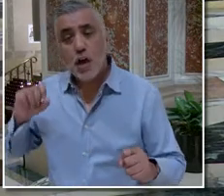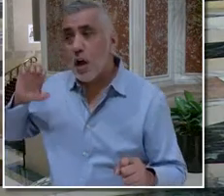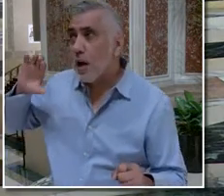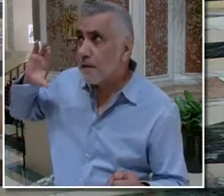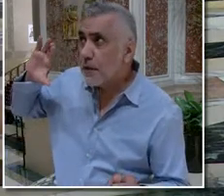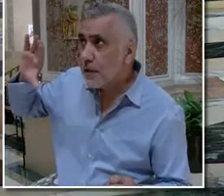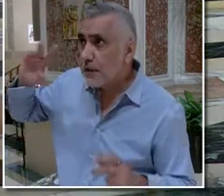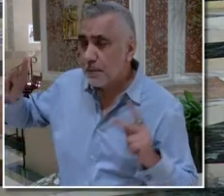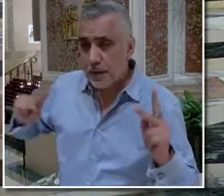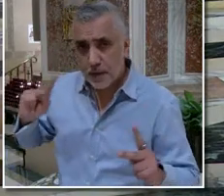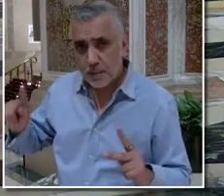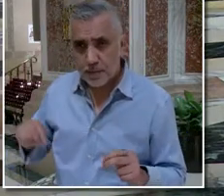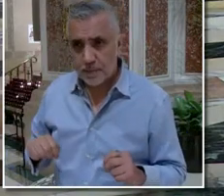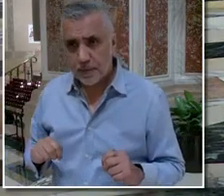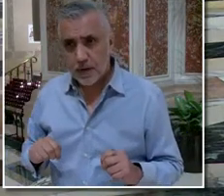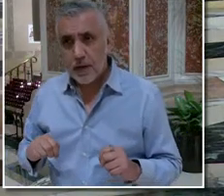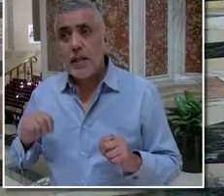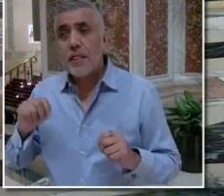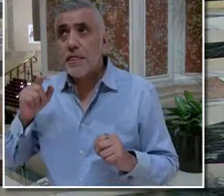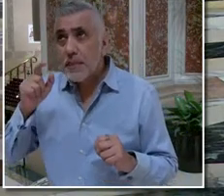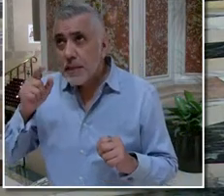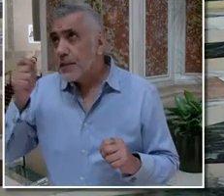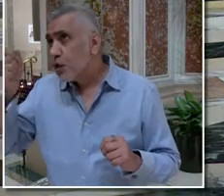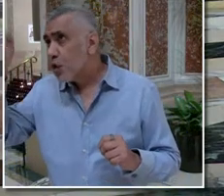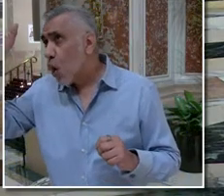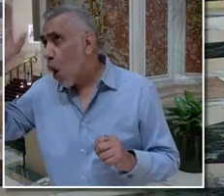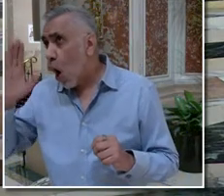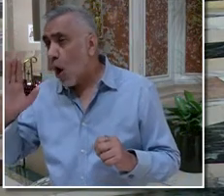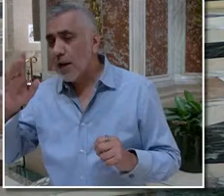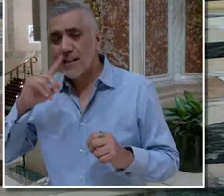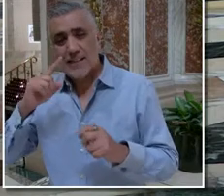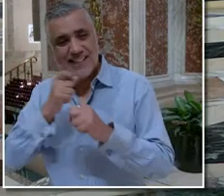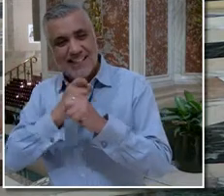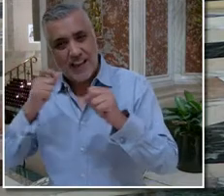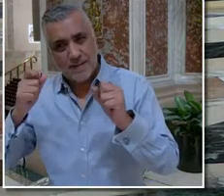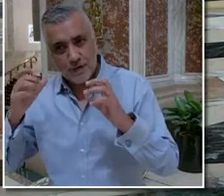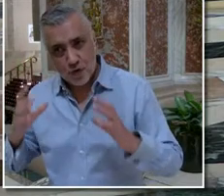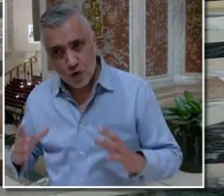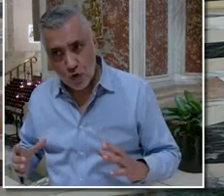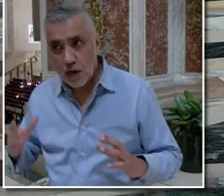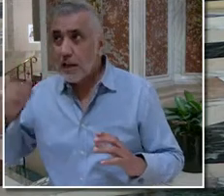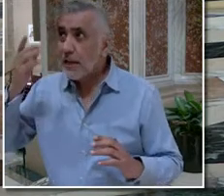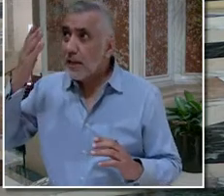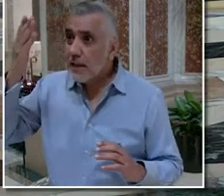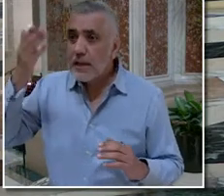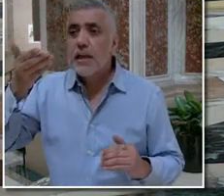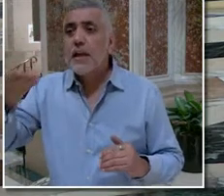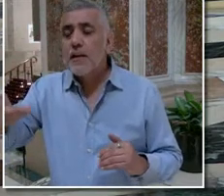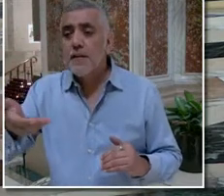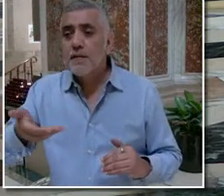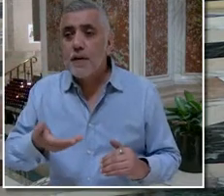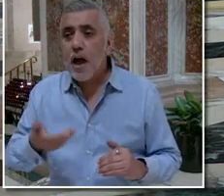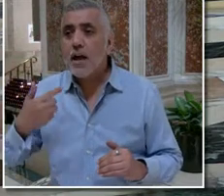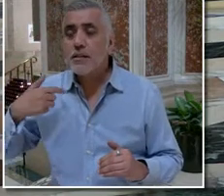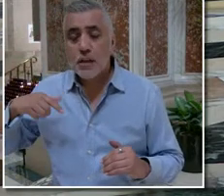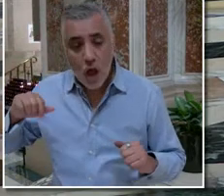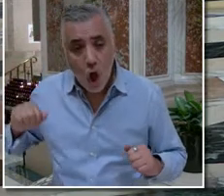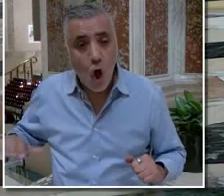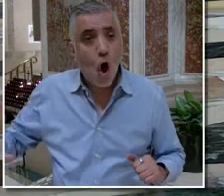pueblo. Este Dios liberador invita a San